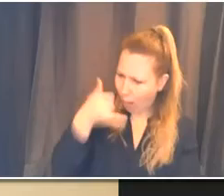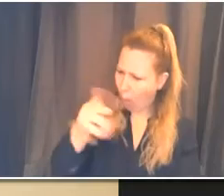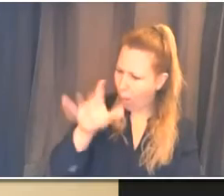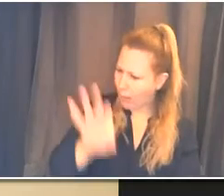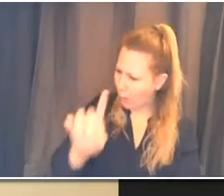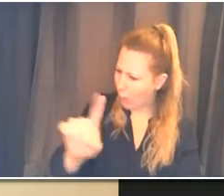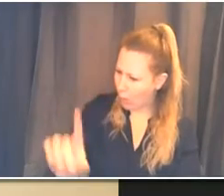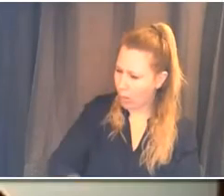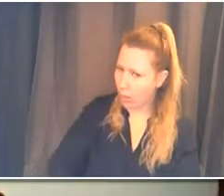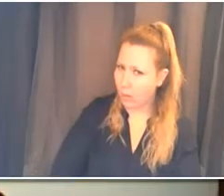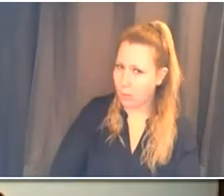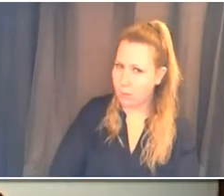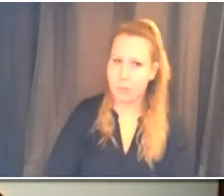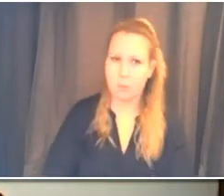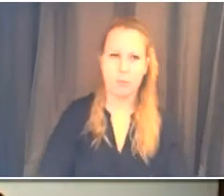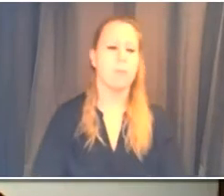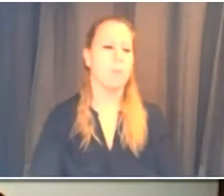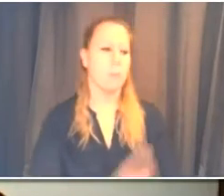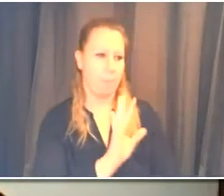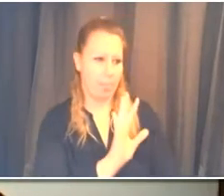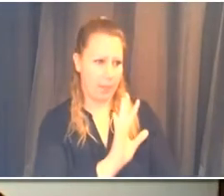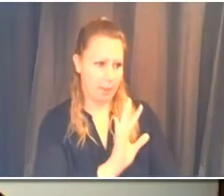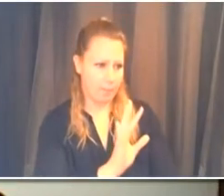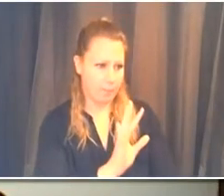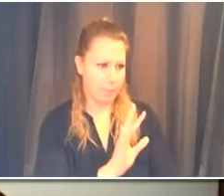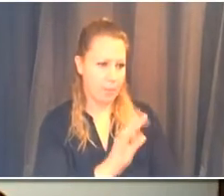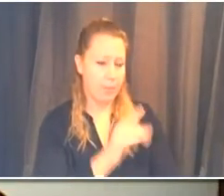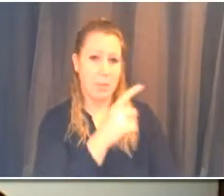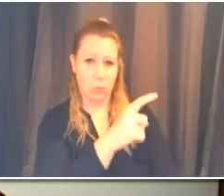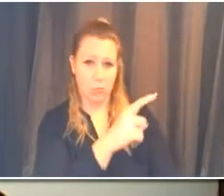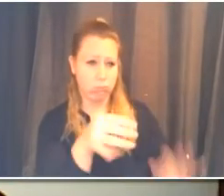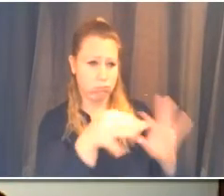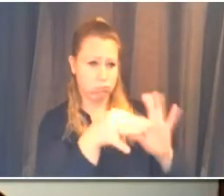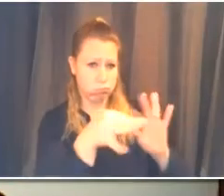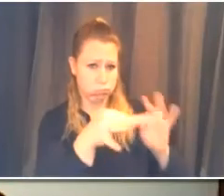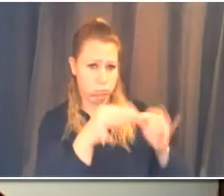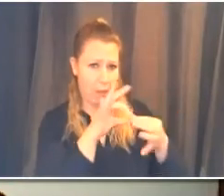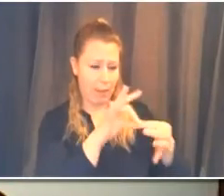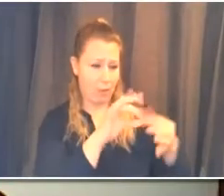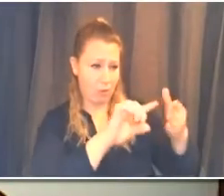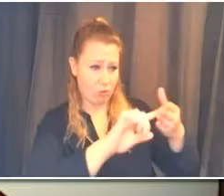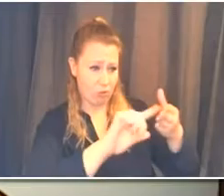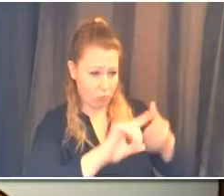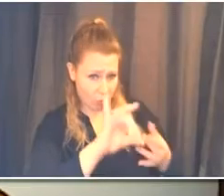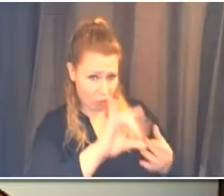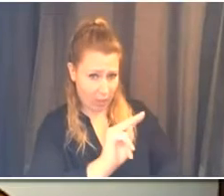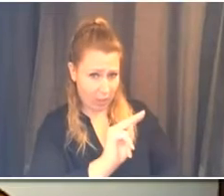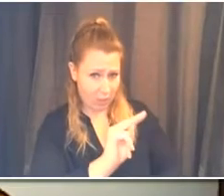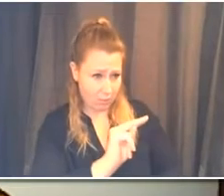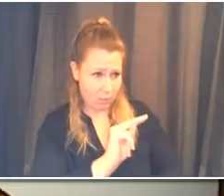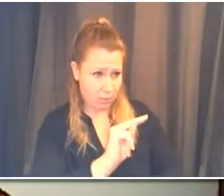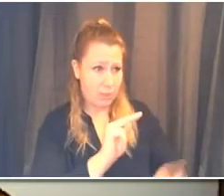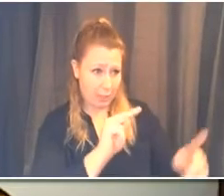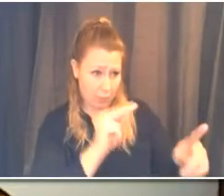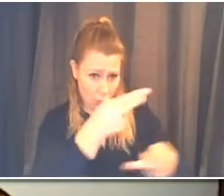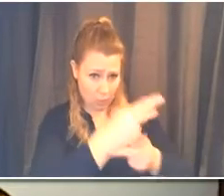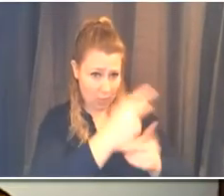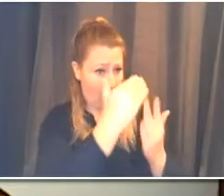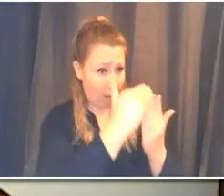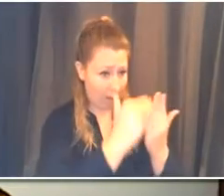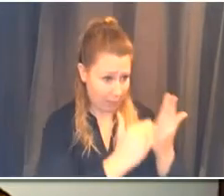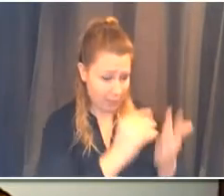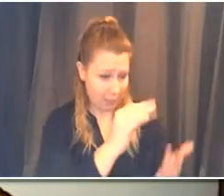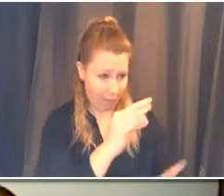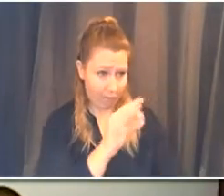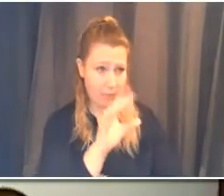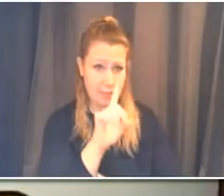check in with all victims both the seaps check in with them and the uniform dvos check in with them and we